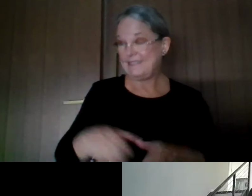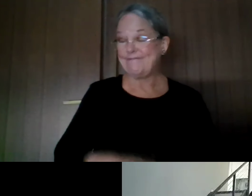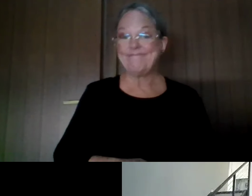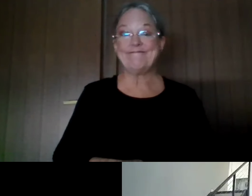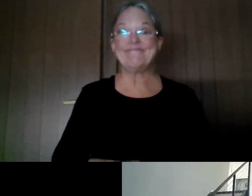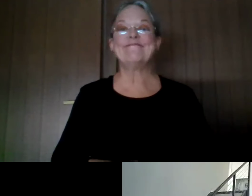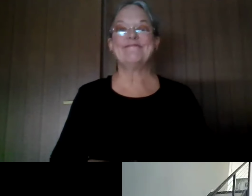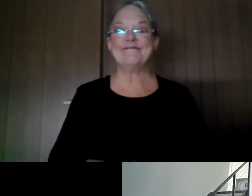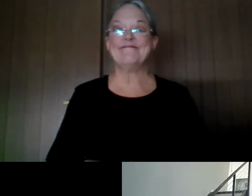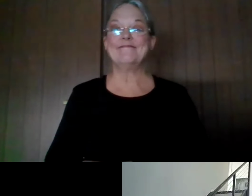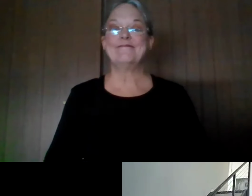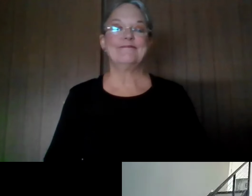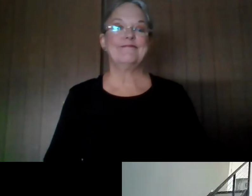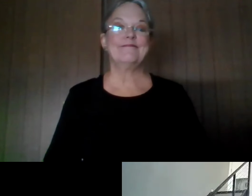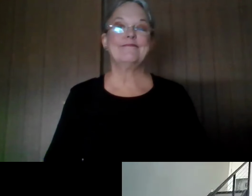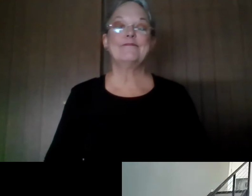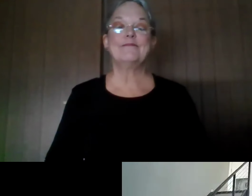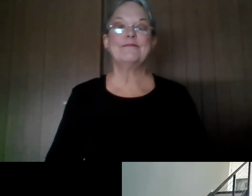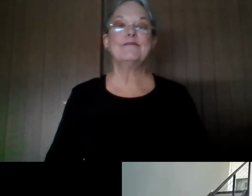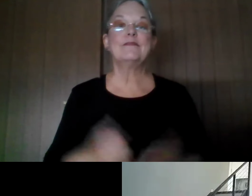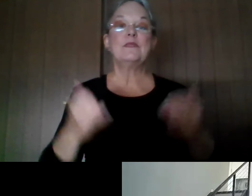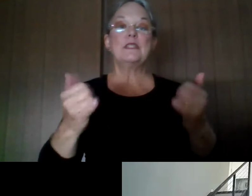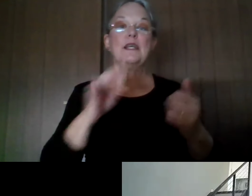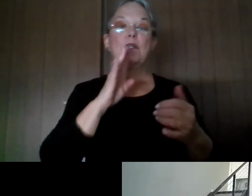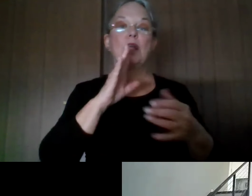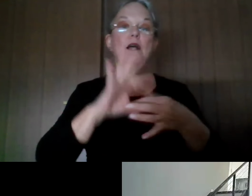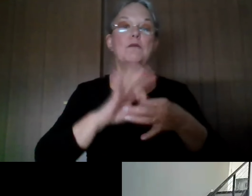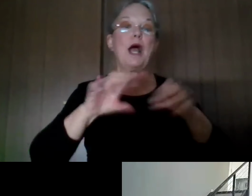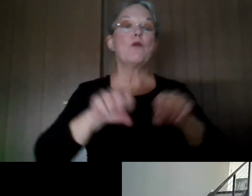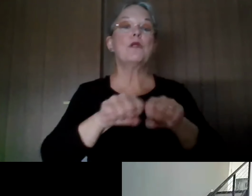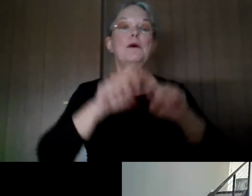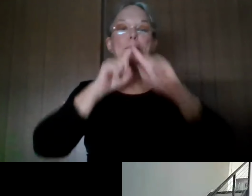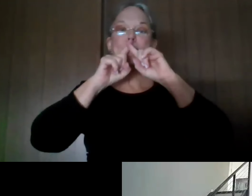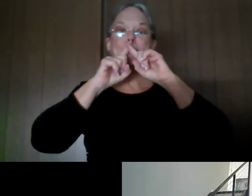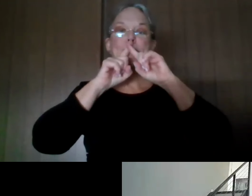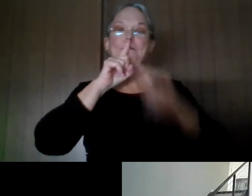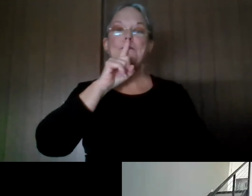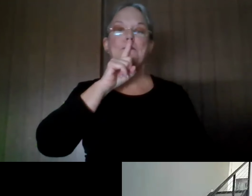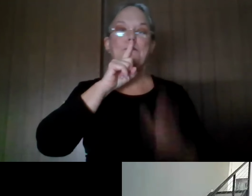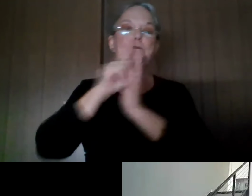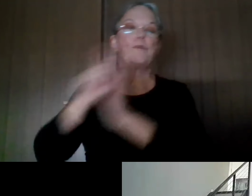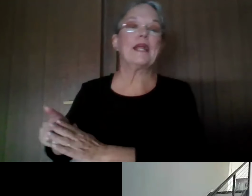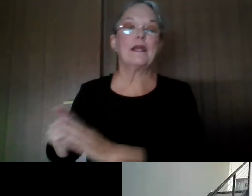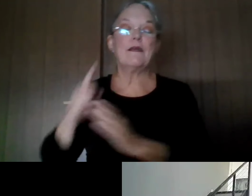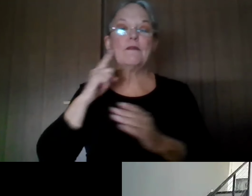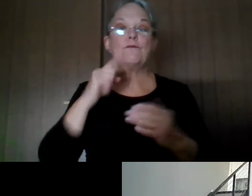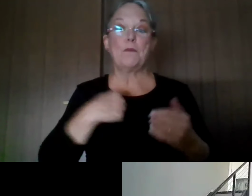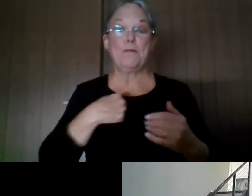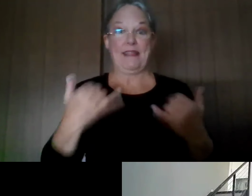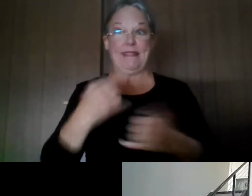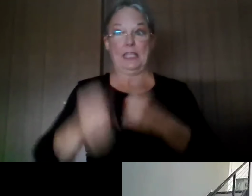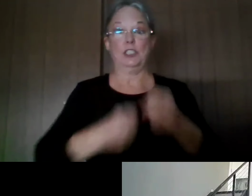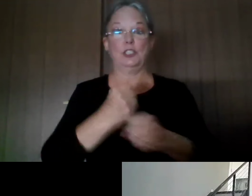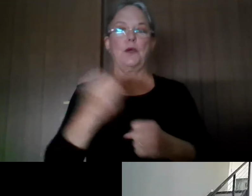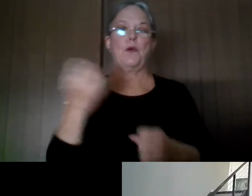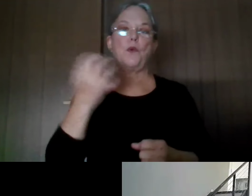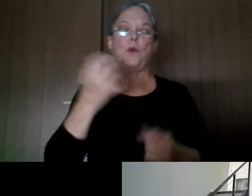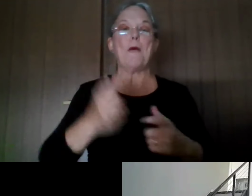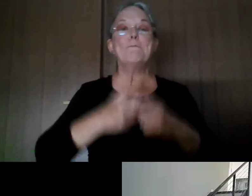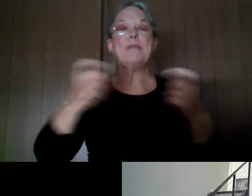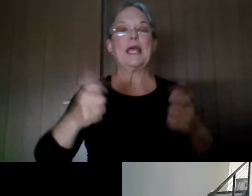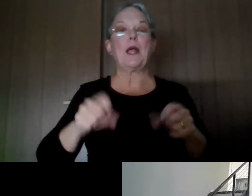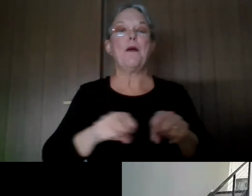Awesome. Perfect. Okay, so today we're talking about breaking the silence. For me, this year it has been big, breaking my silence on